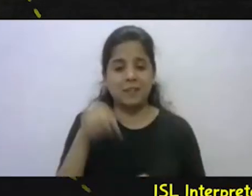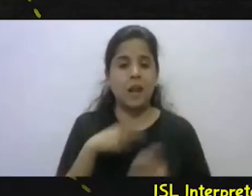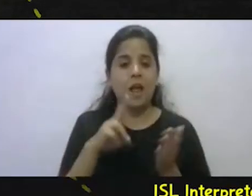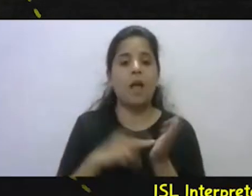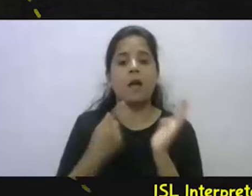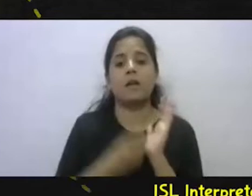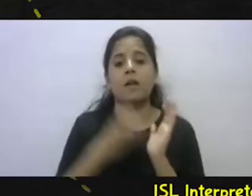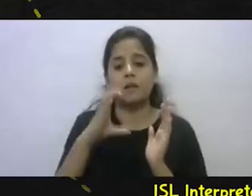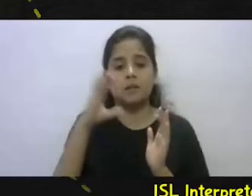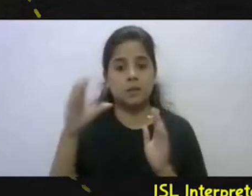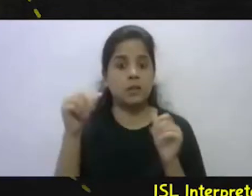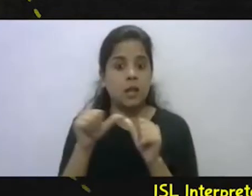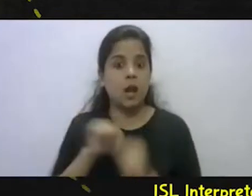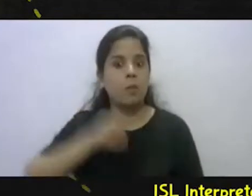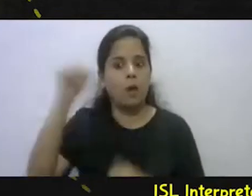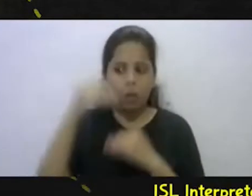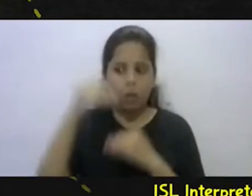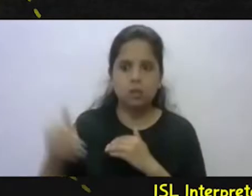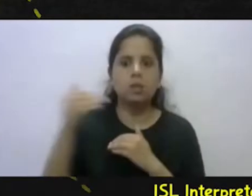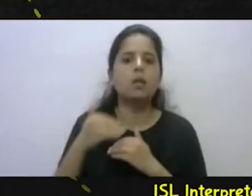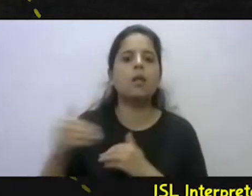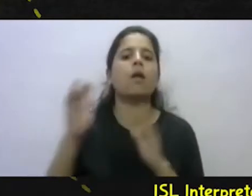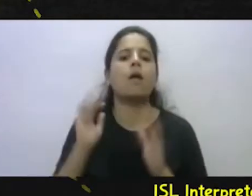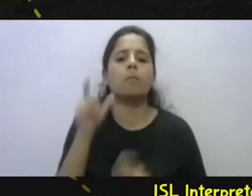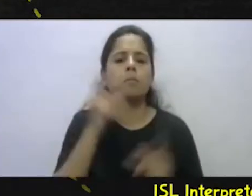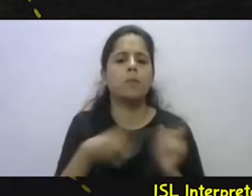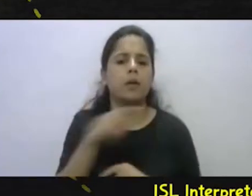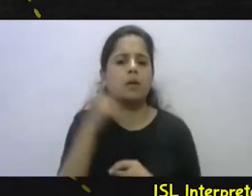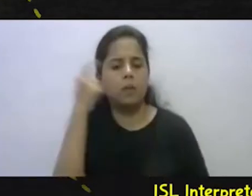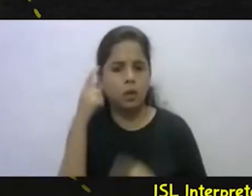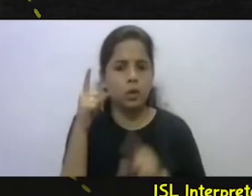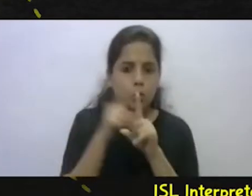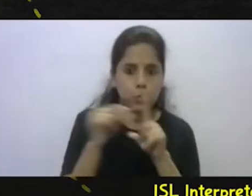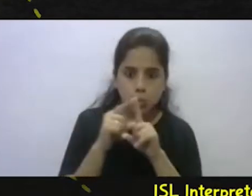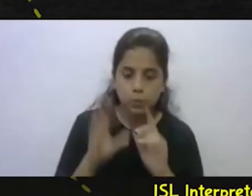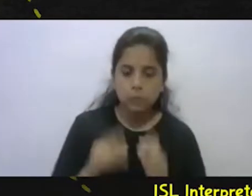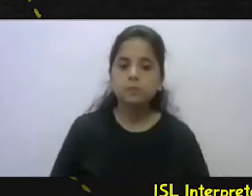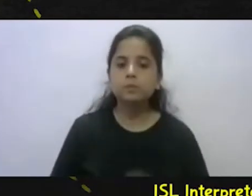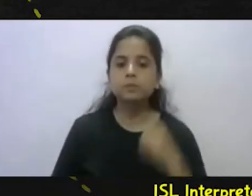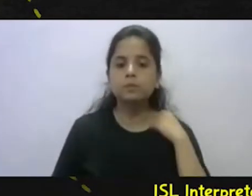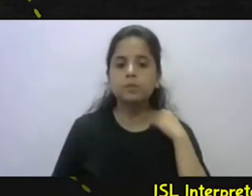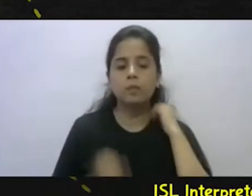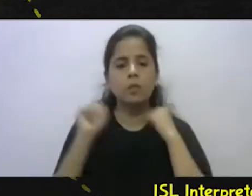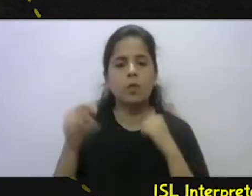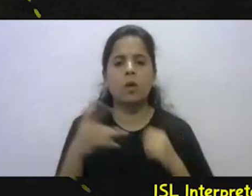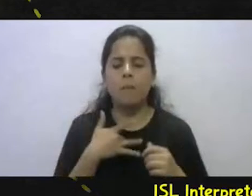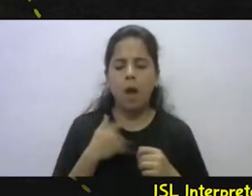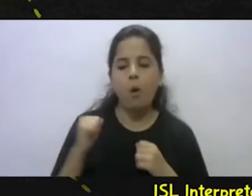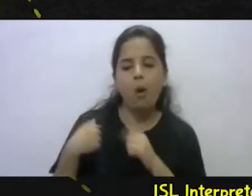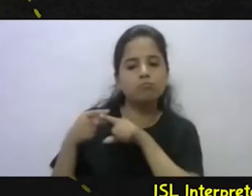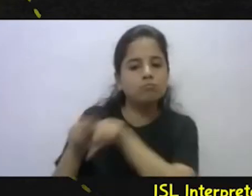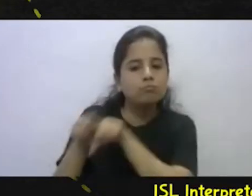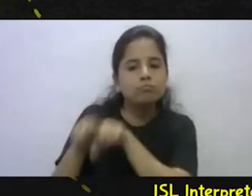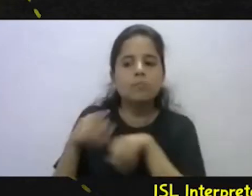NRCCA protest was ongoing, where people literally came out and shared their intimate experience of what it